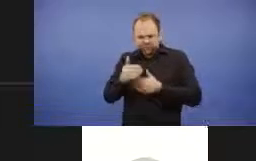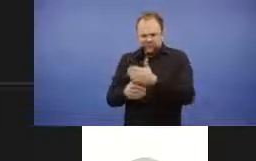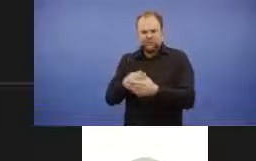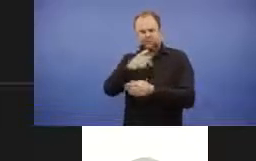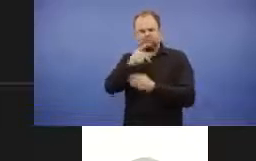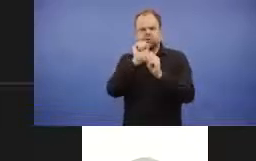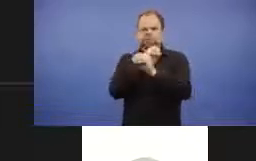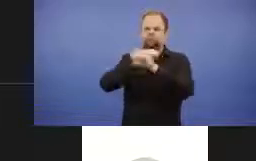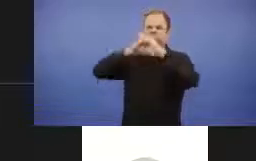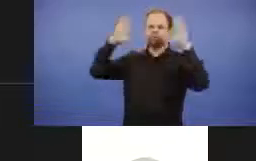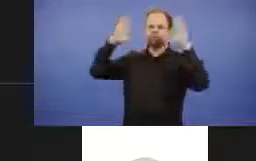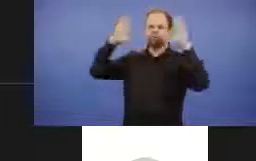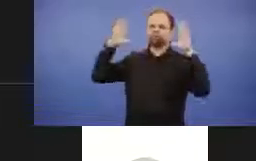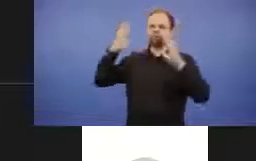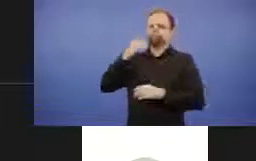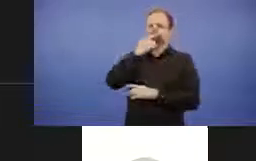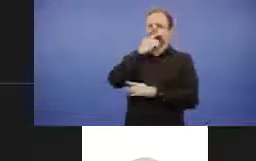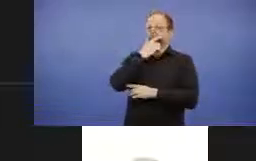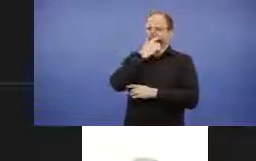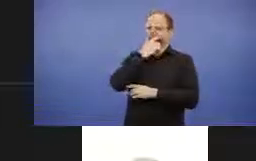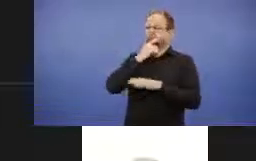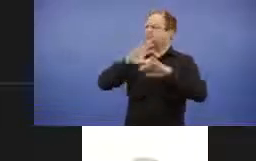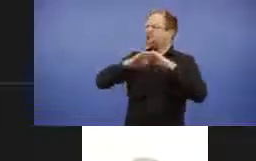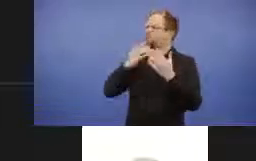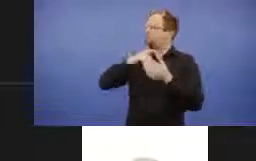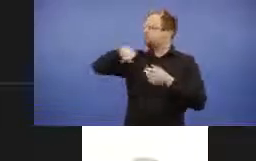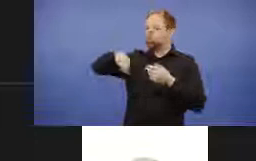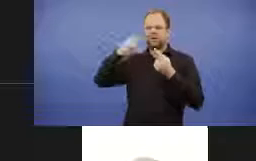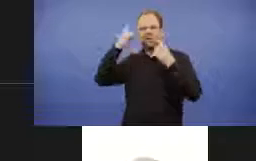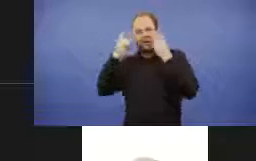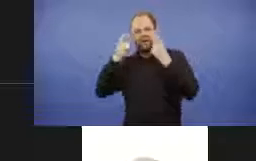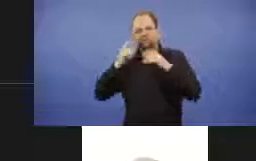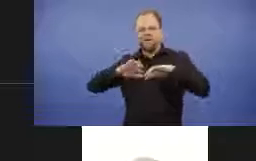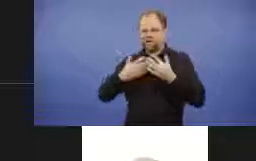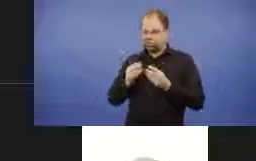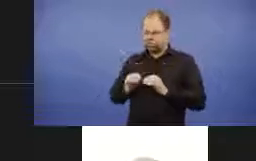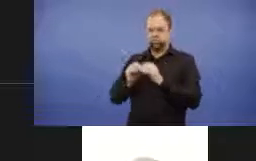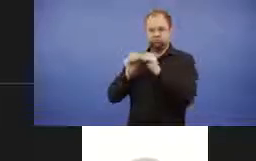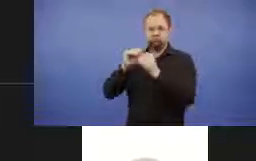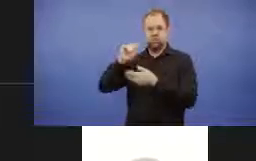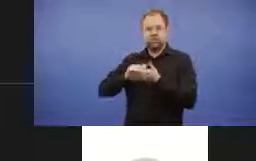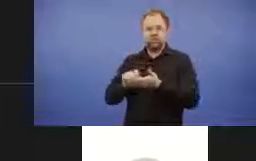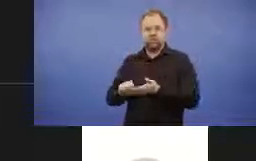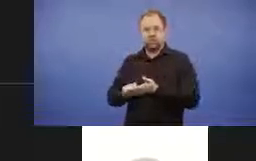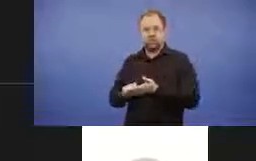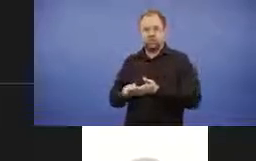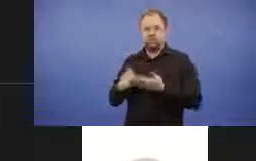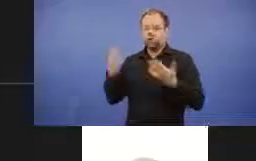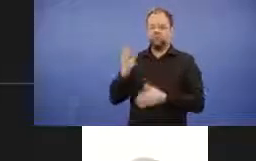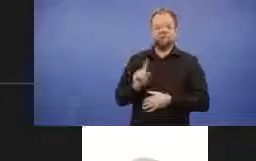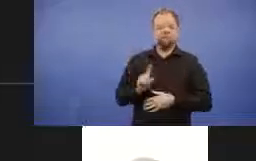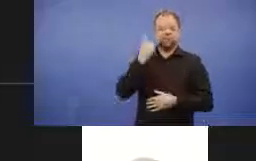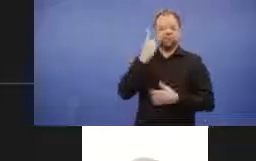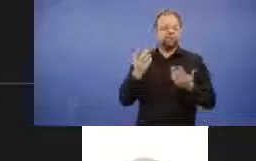used to inform and draft the UNSR's report. And it was research, and the research and writing was done for that background document